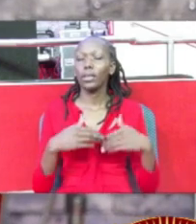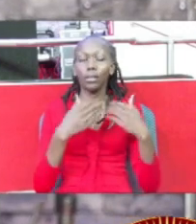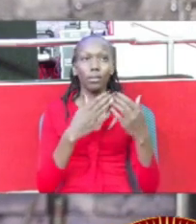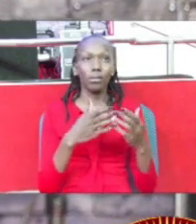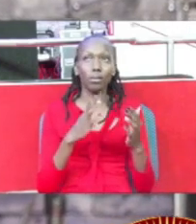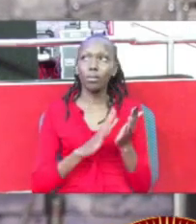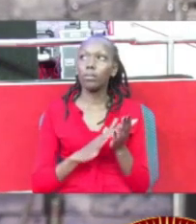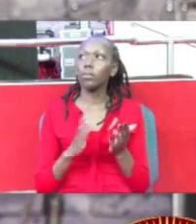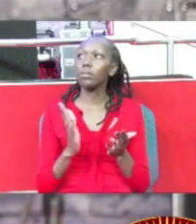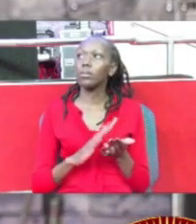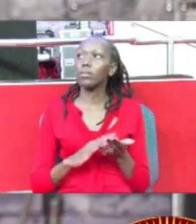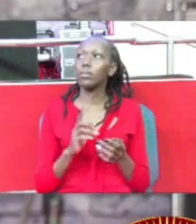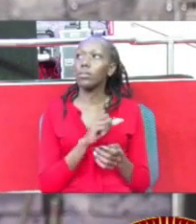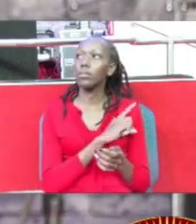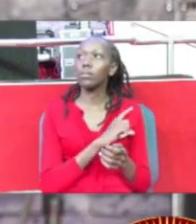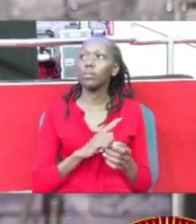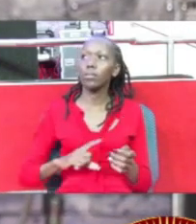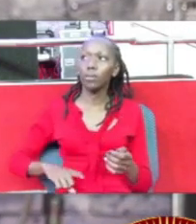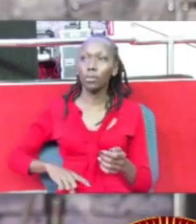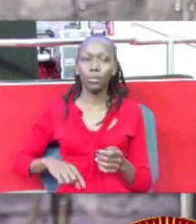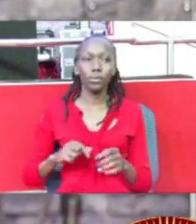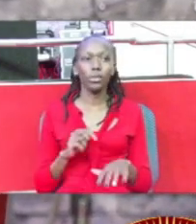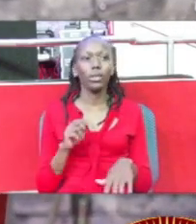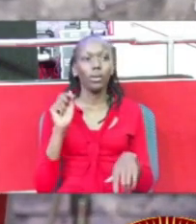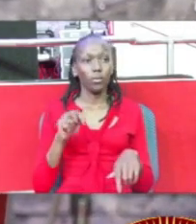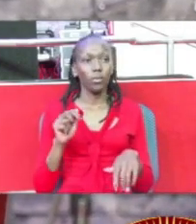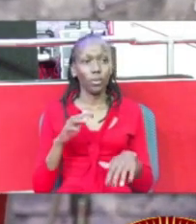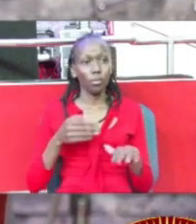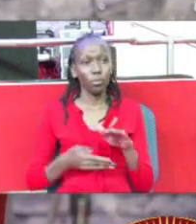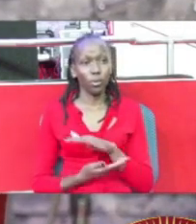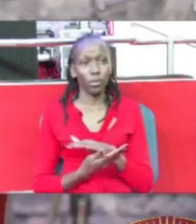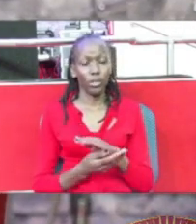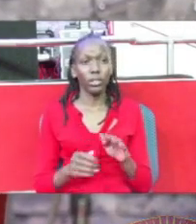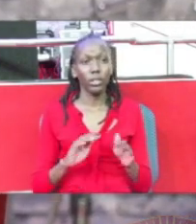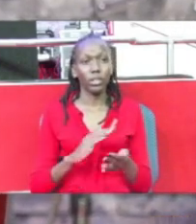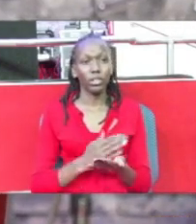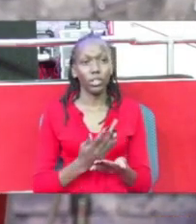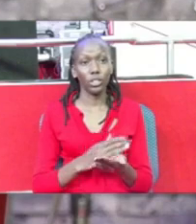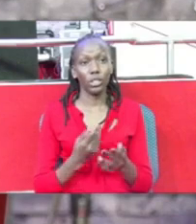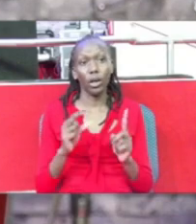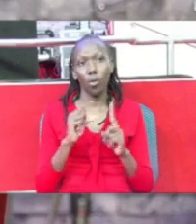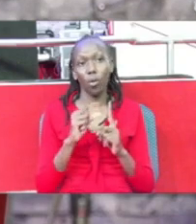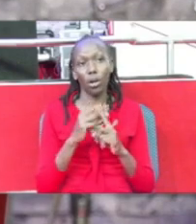So this morning, we are going to share the word of God